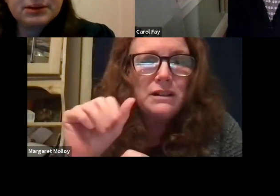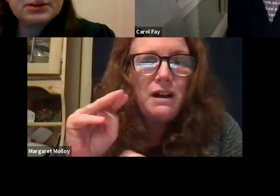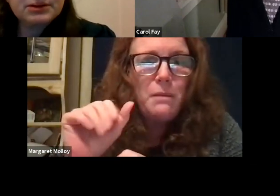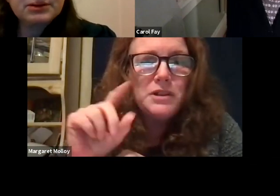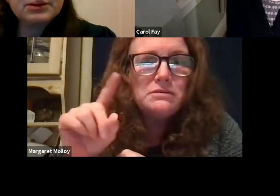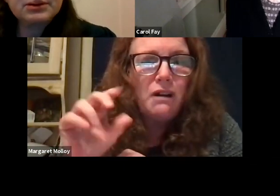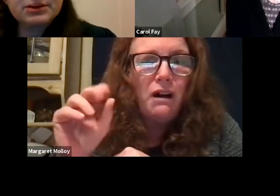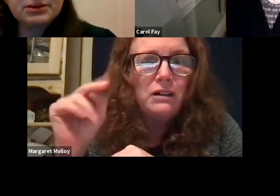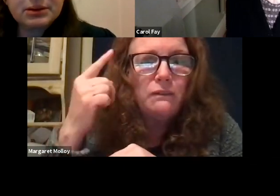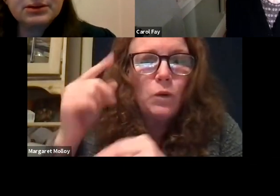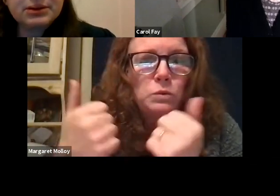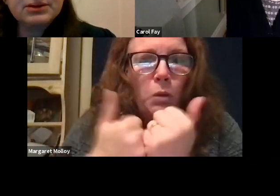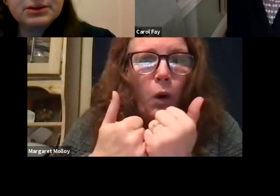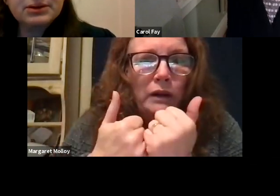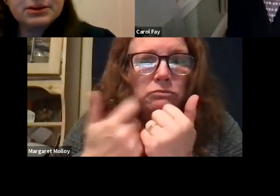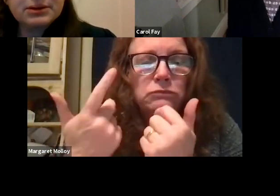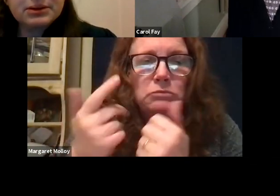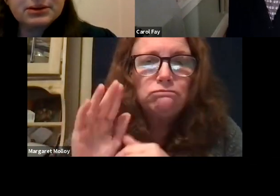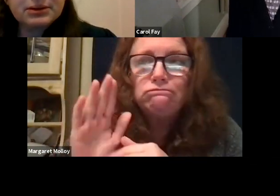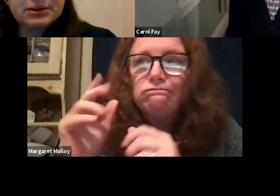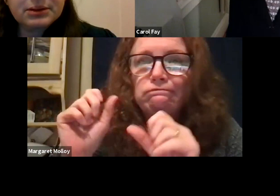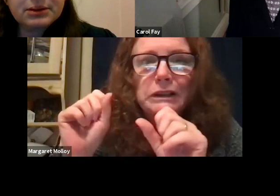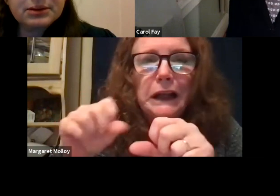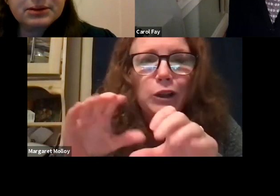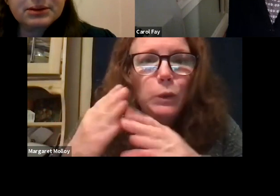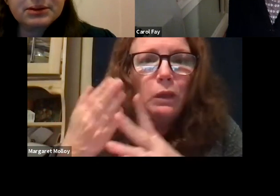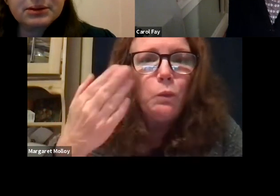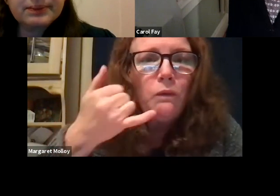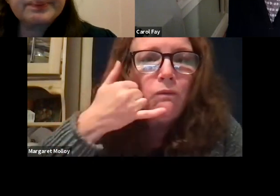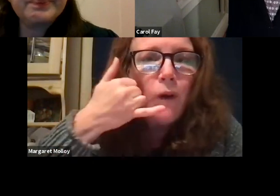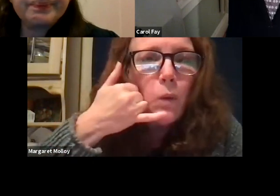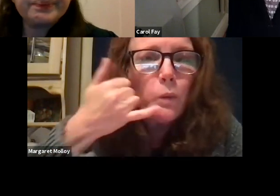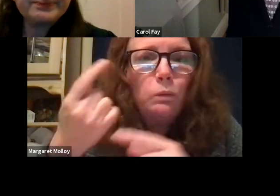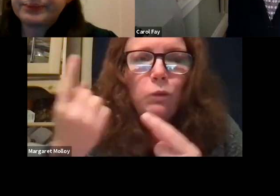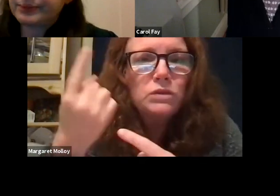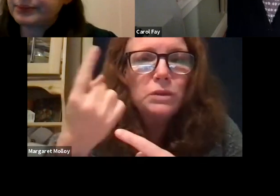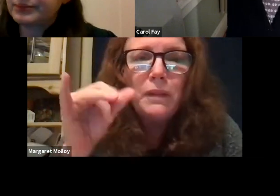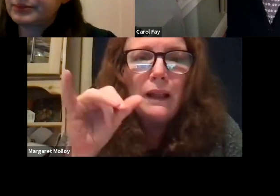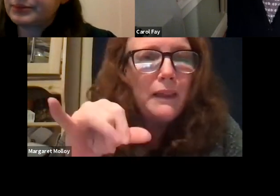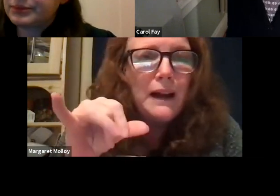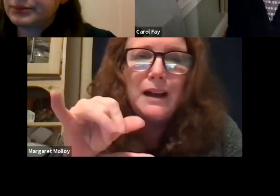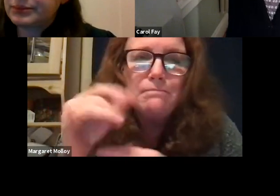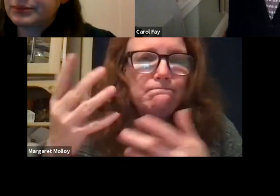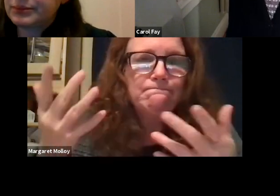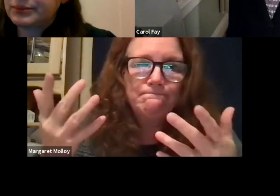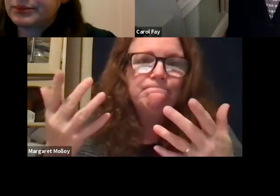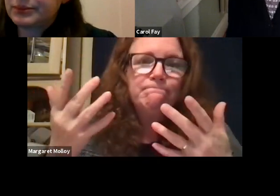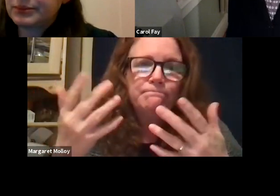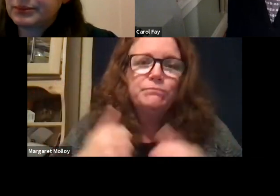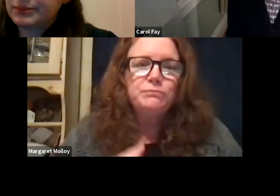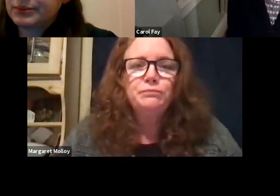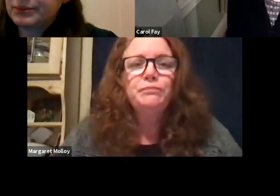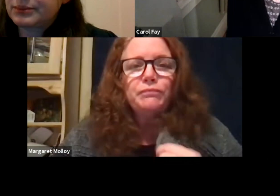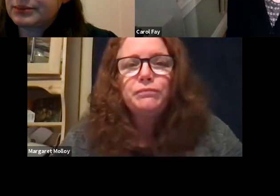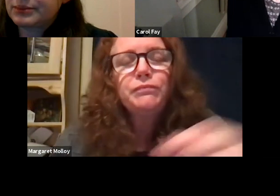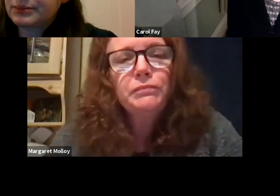there's no phone number to call on Amazon to get any kind of support. this person, I'm just